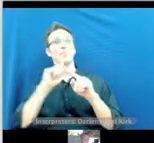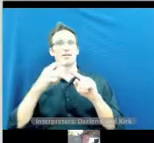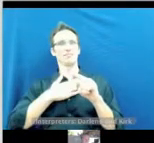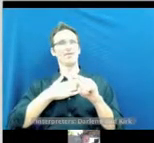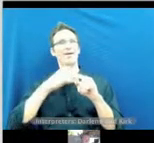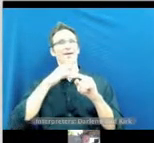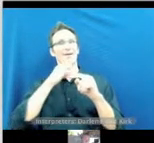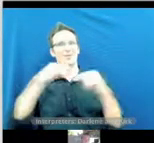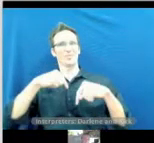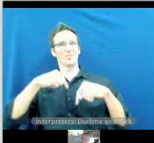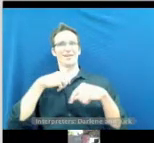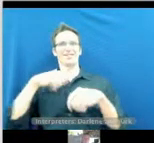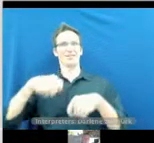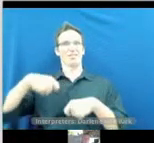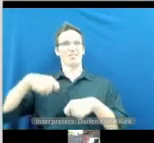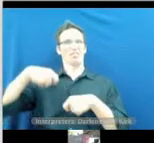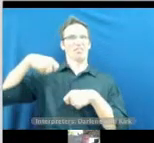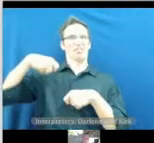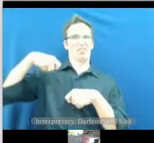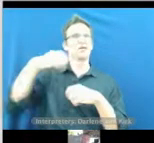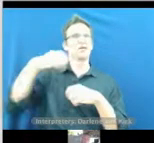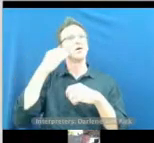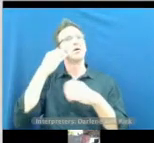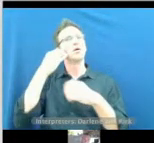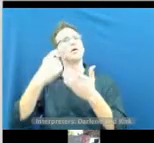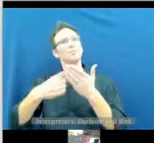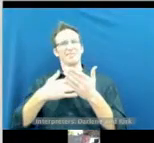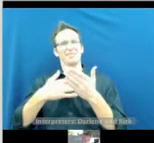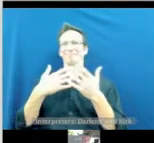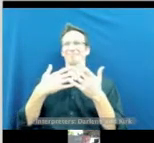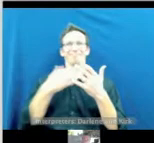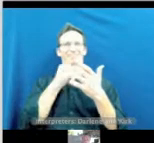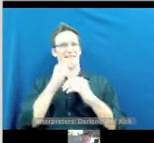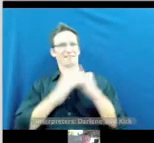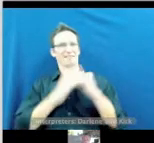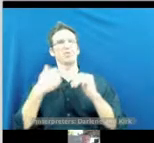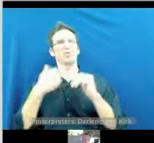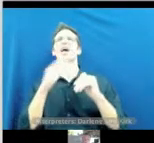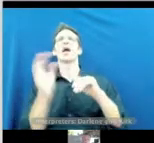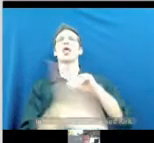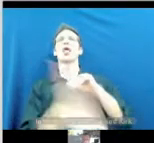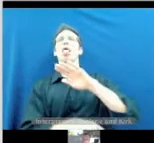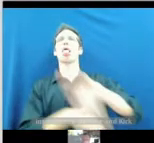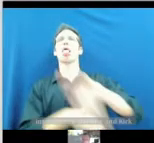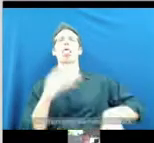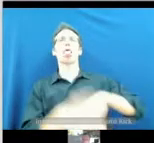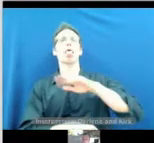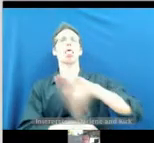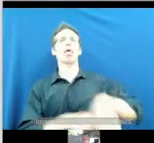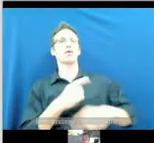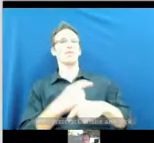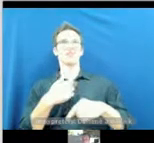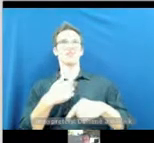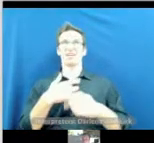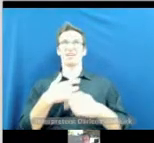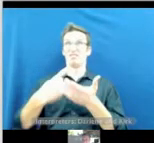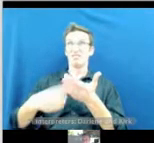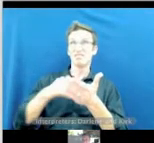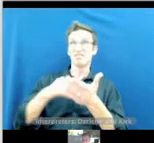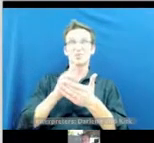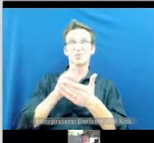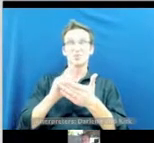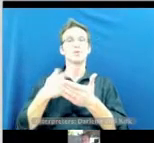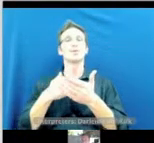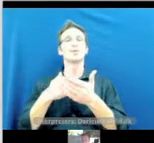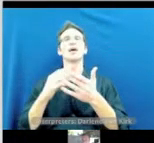these things and they feel uncomfortable, and so we just kind of skirt by them, right? We don't want to talk about it because our work